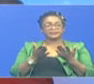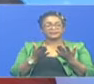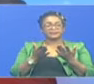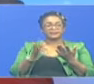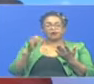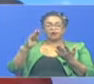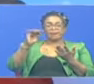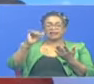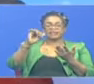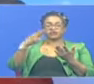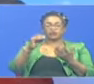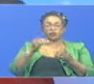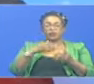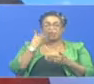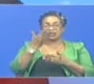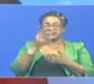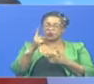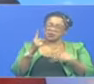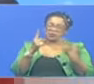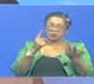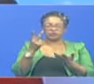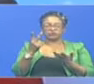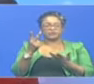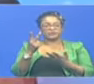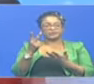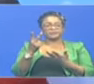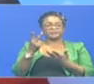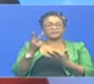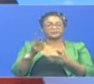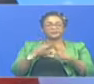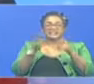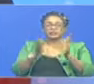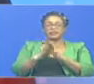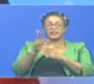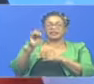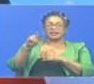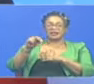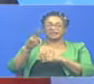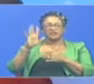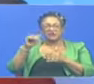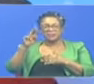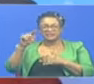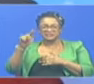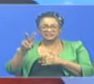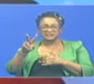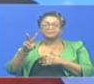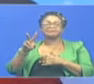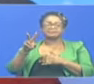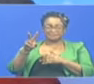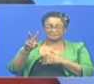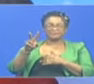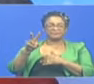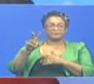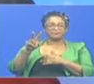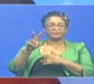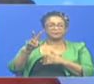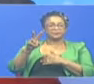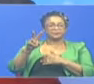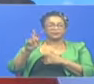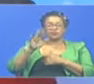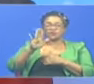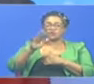will answer one or two of those. Let me start with Kenneth Muridi. NTV, did you say? Yes, it is. Yes. NTV. Your question